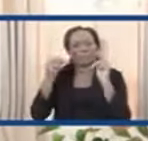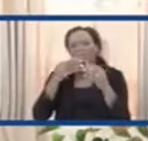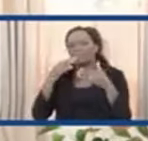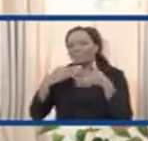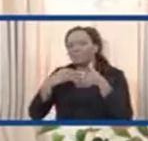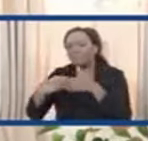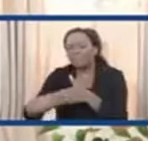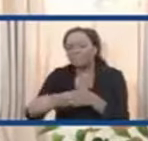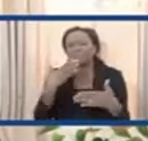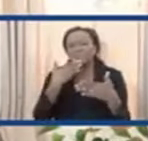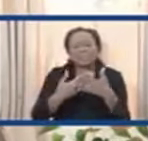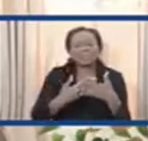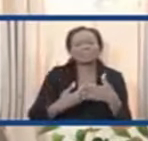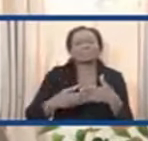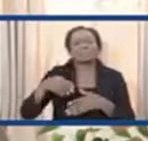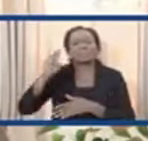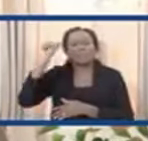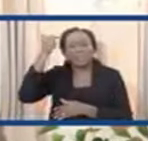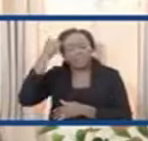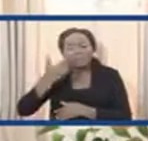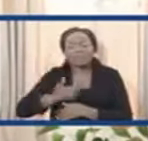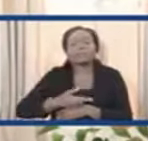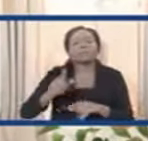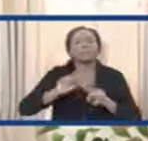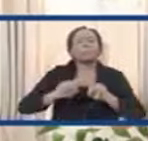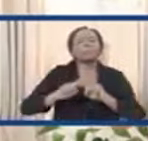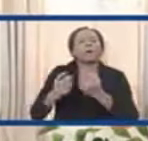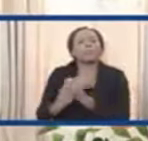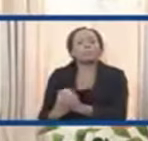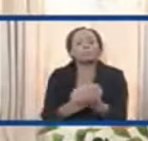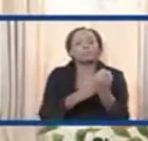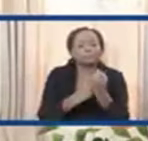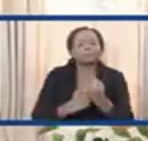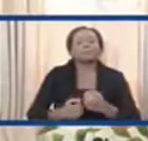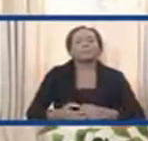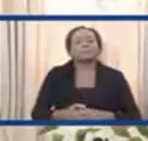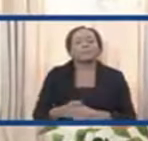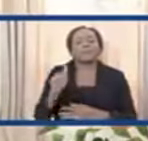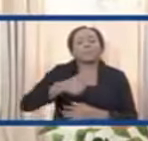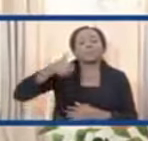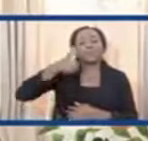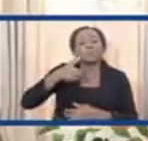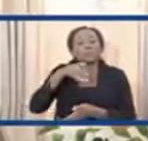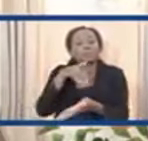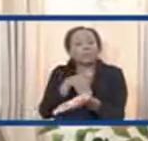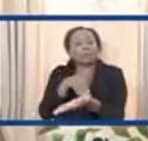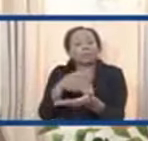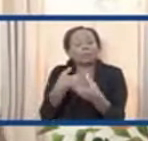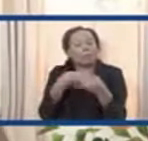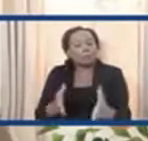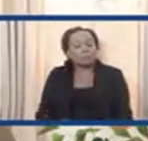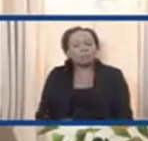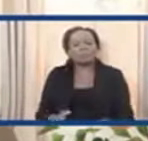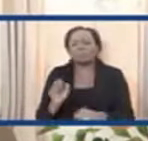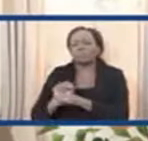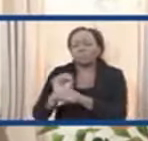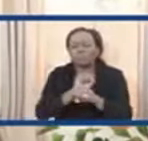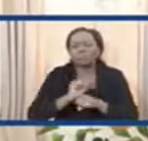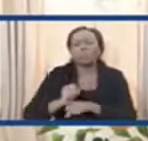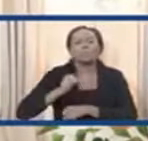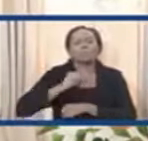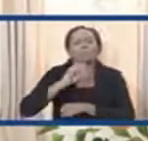Cabinet, in spite of the efforts of the Permanent Secretary, the Chief Medical Officer, and the hardworking staff at